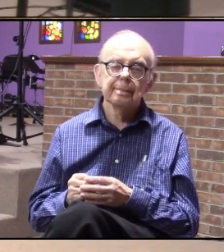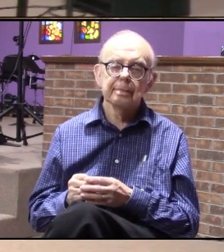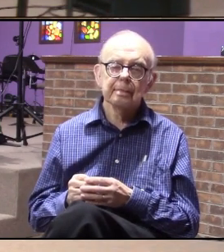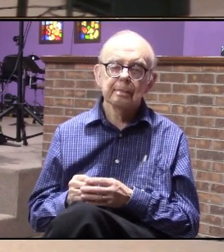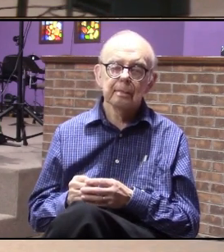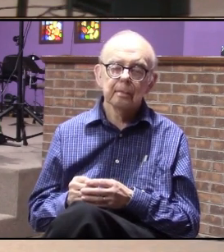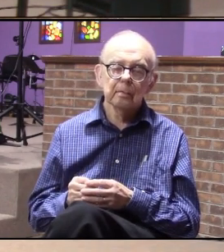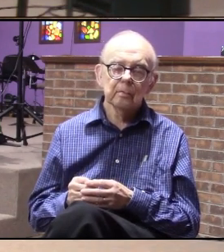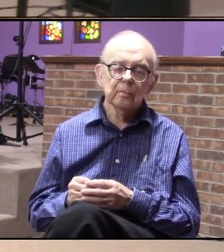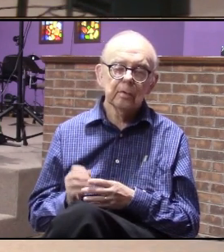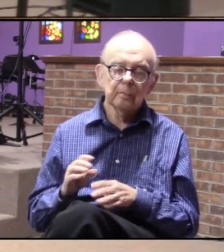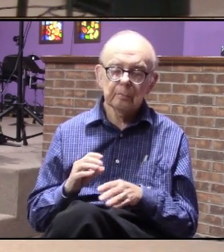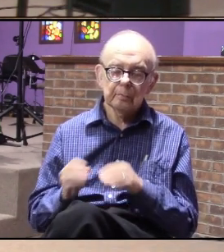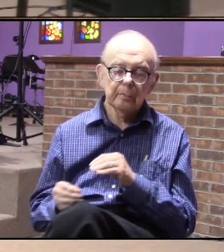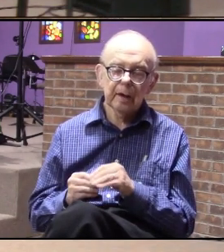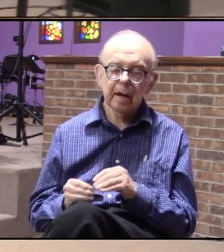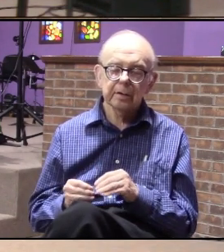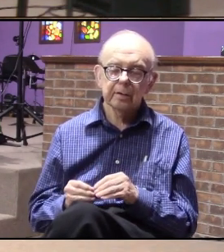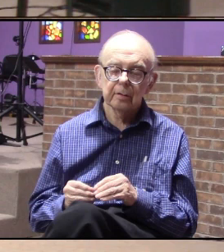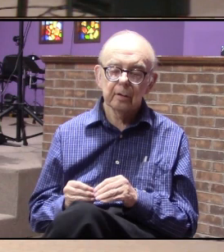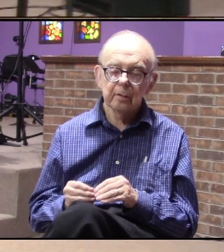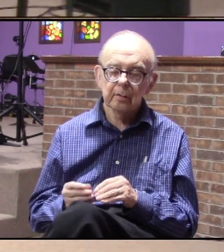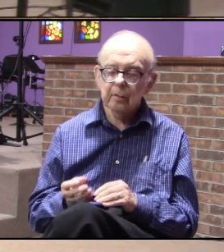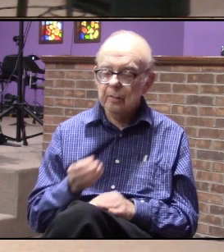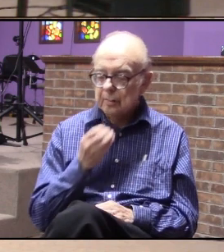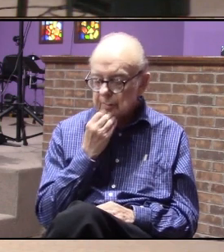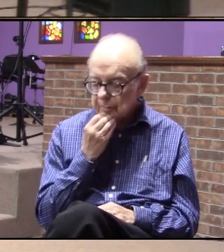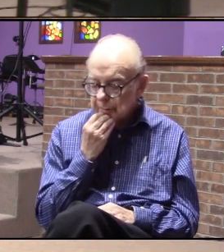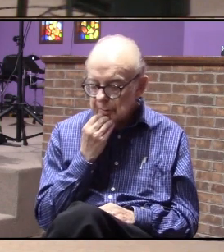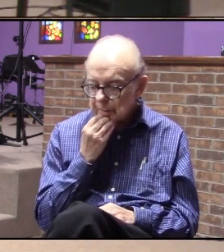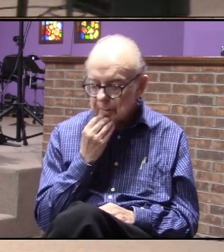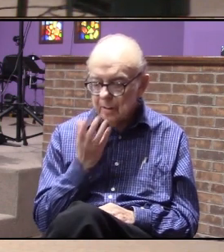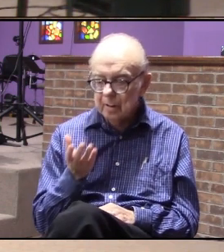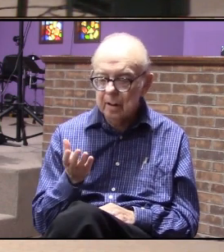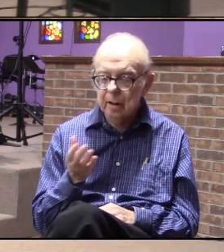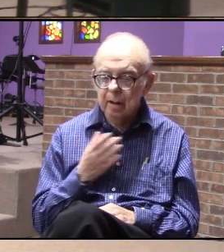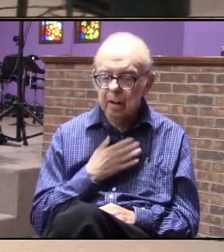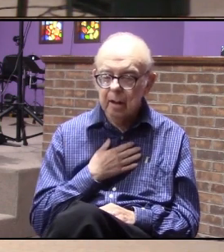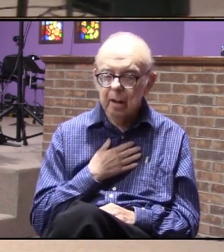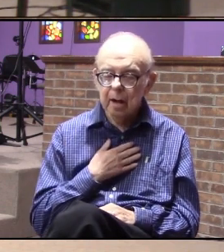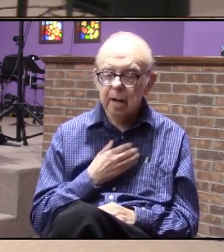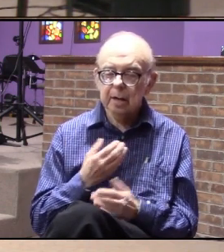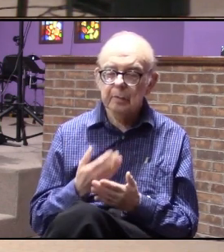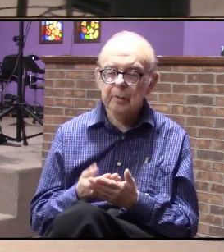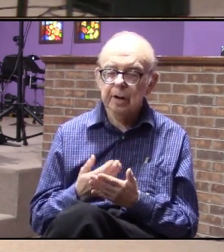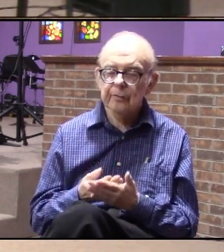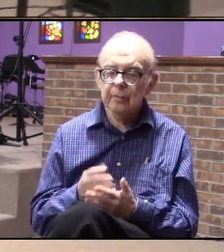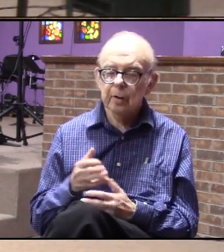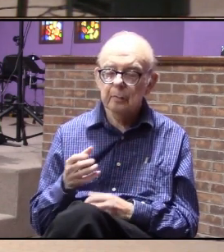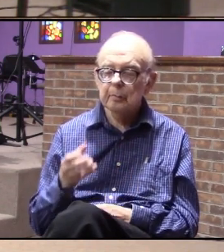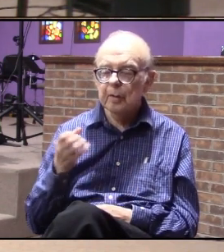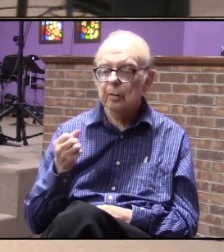packed lunches, yeah. I got money for milk.